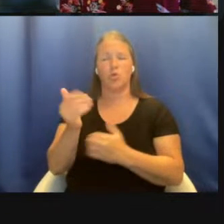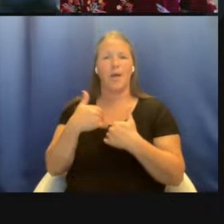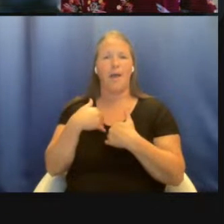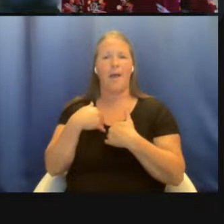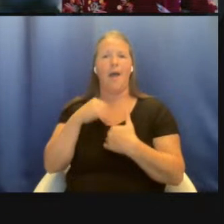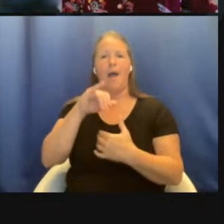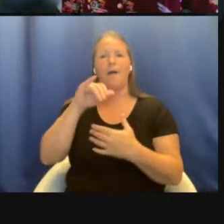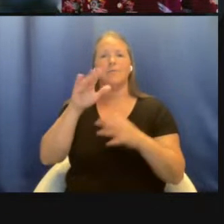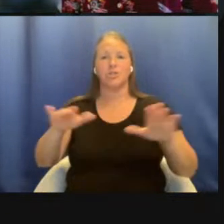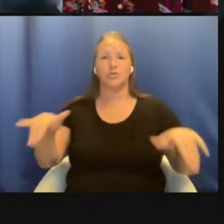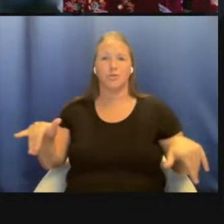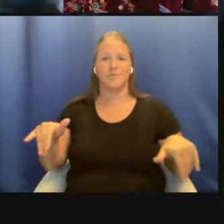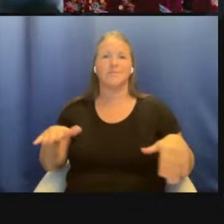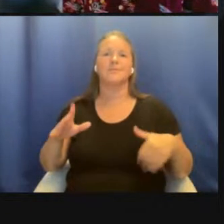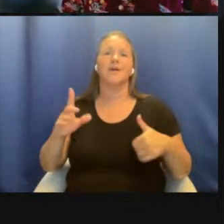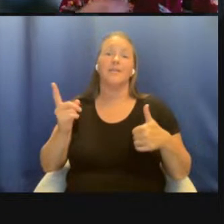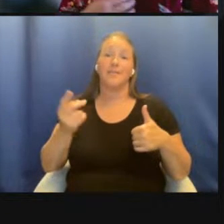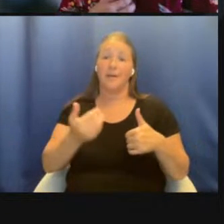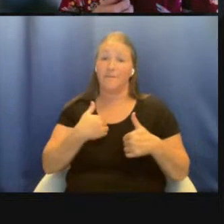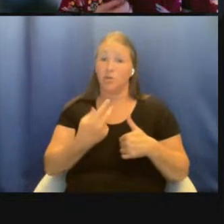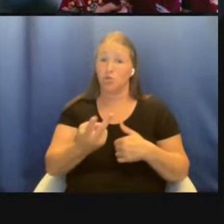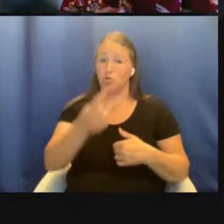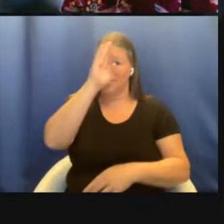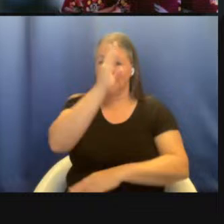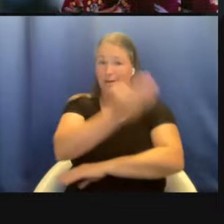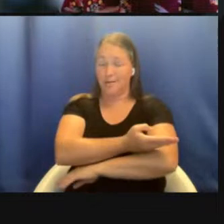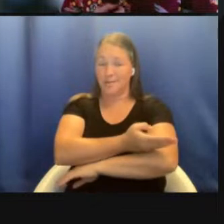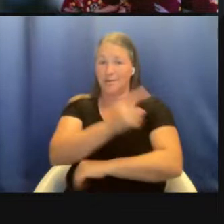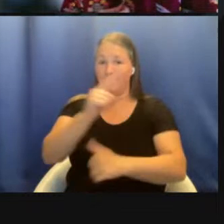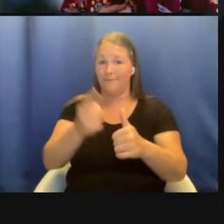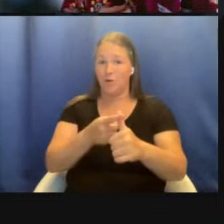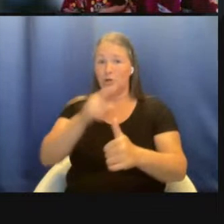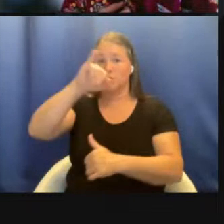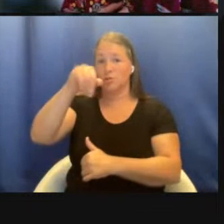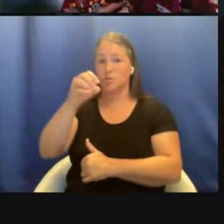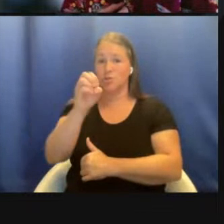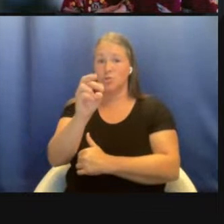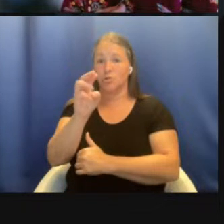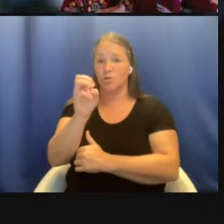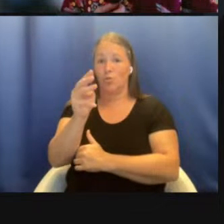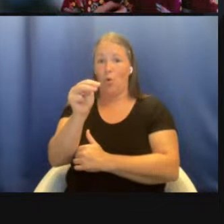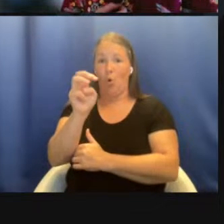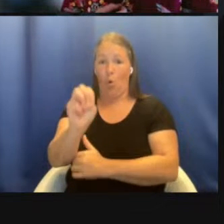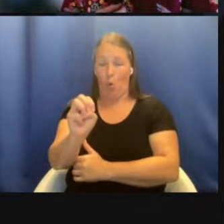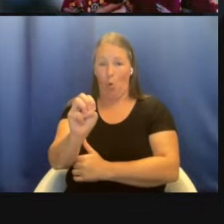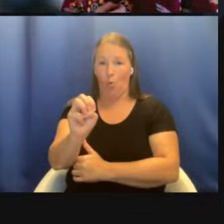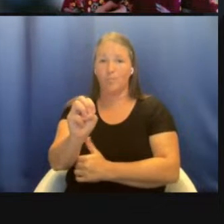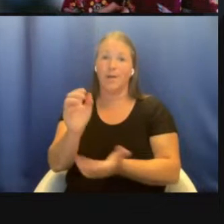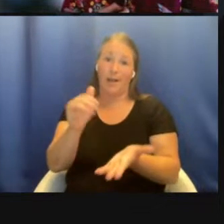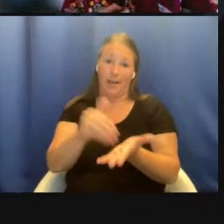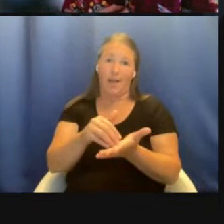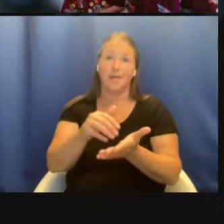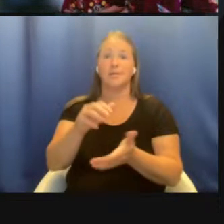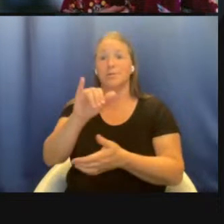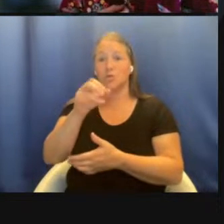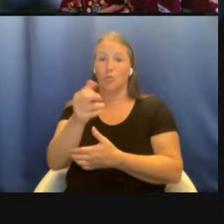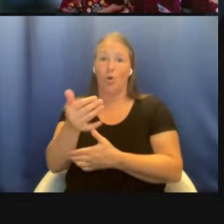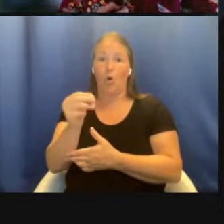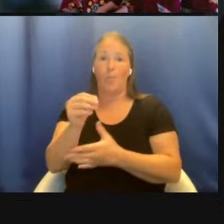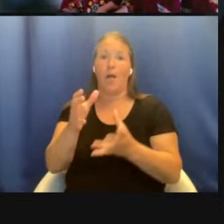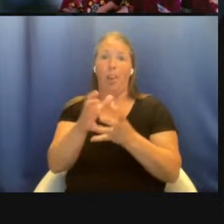to keep straight. He actually graduates from West Point after briefly attending